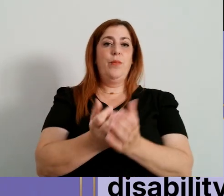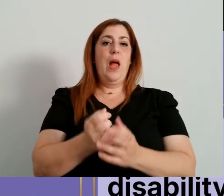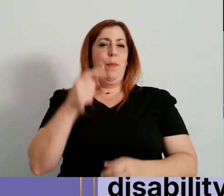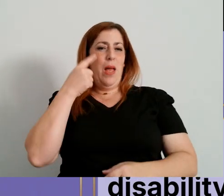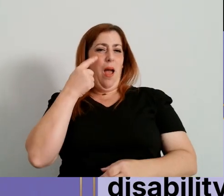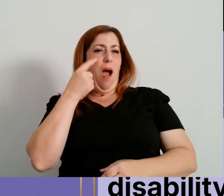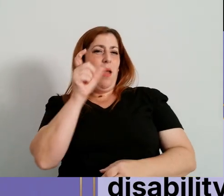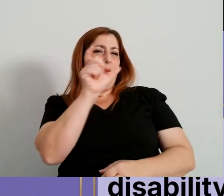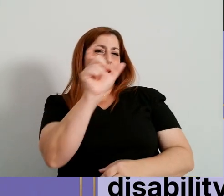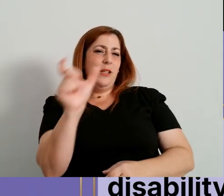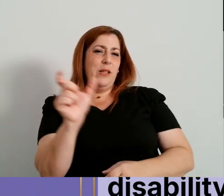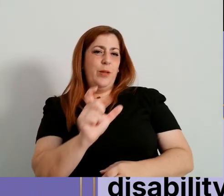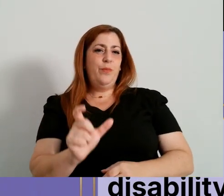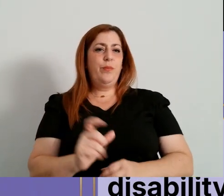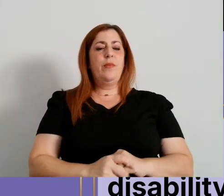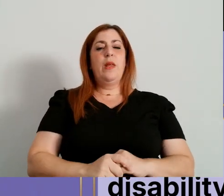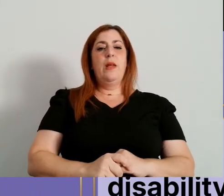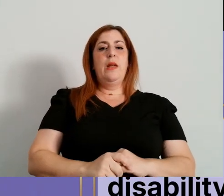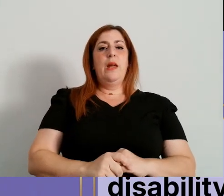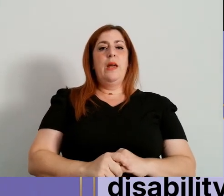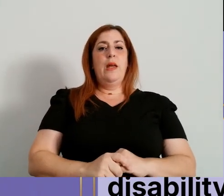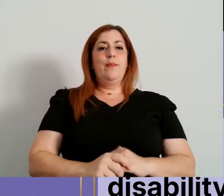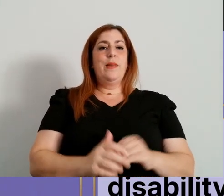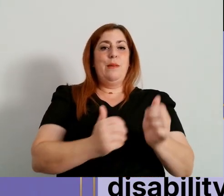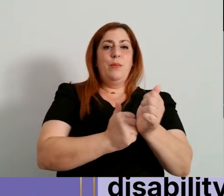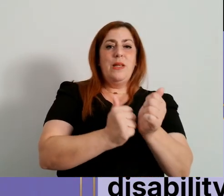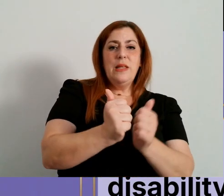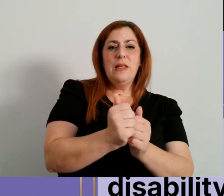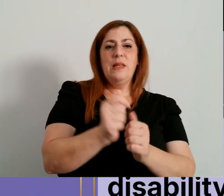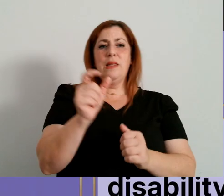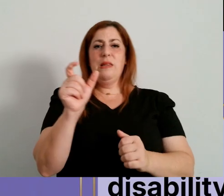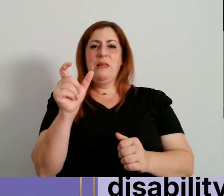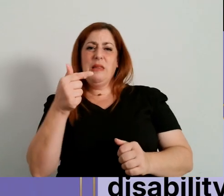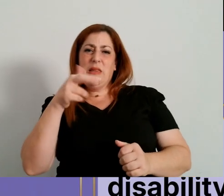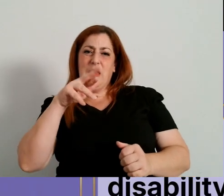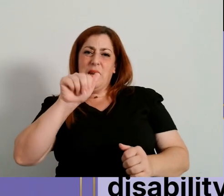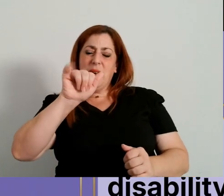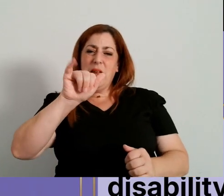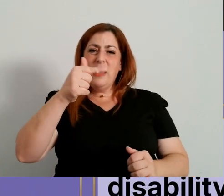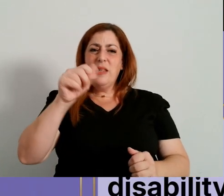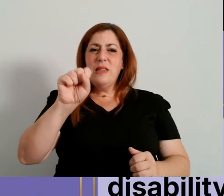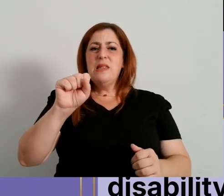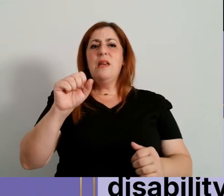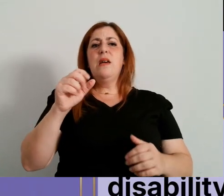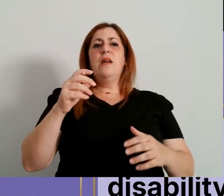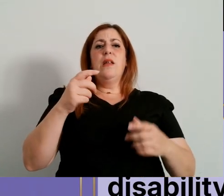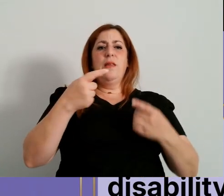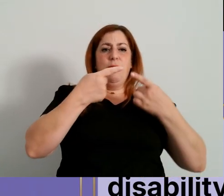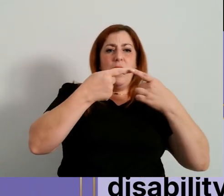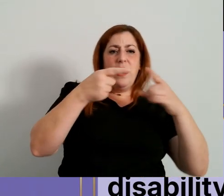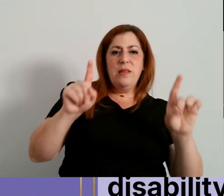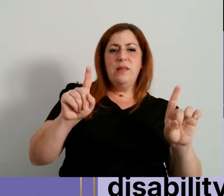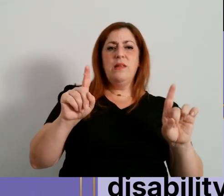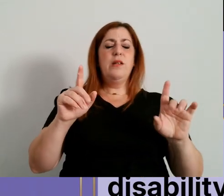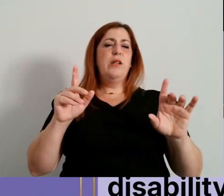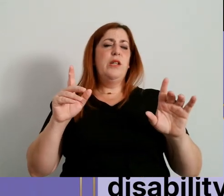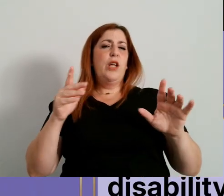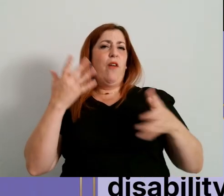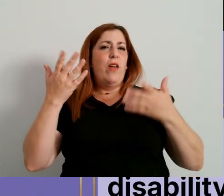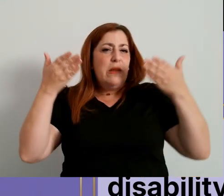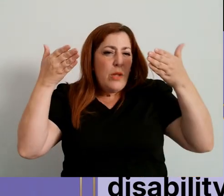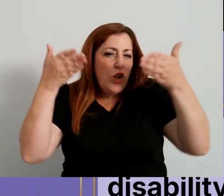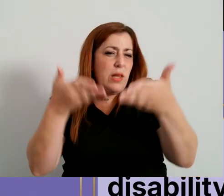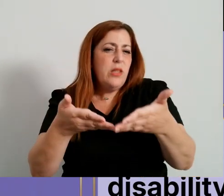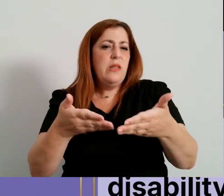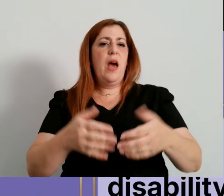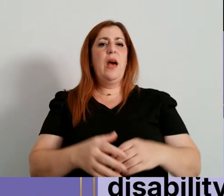used traits, differences, specialized intents, and differences. If you go on something like the DSM,